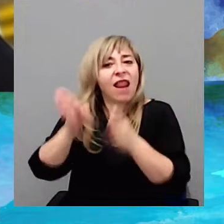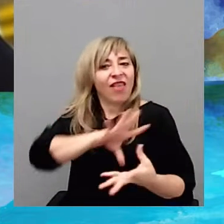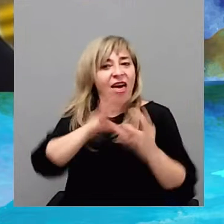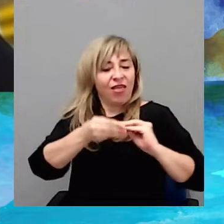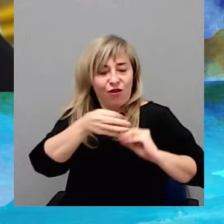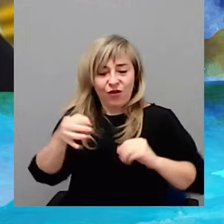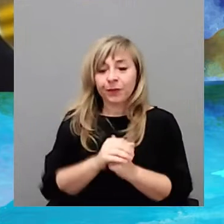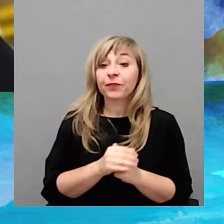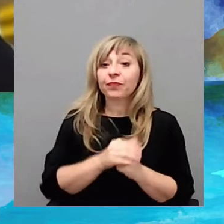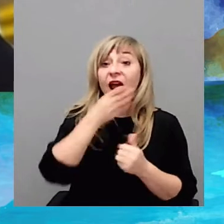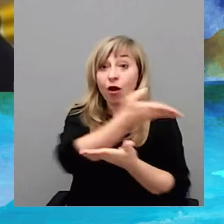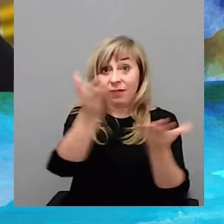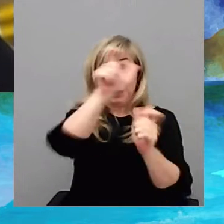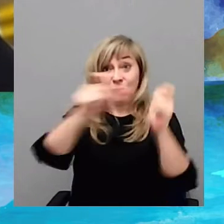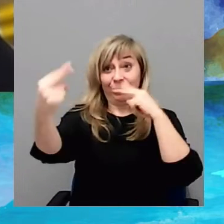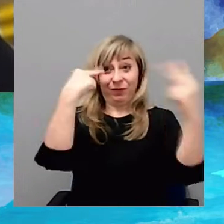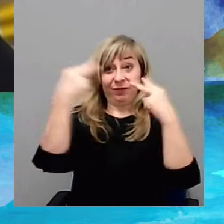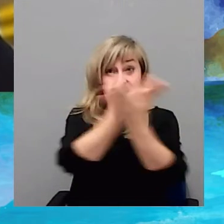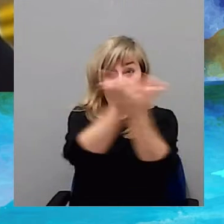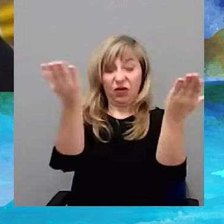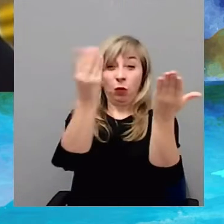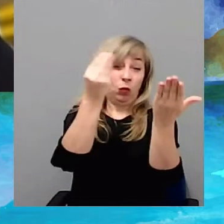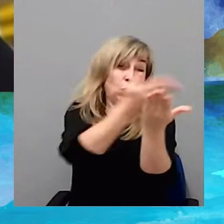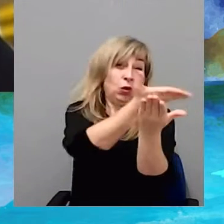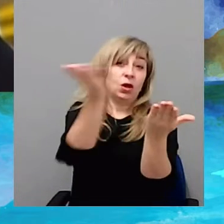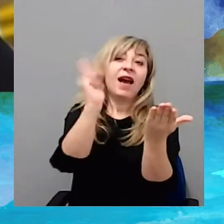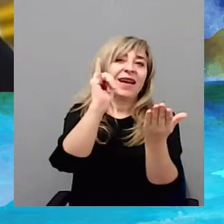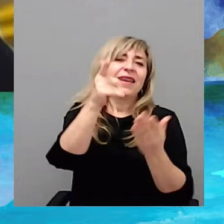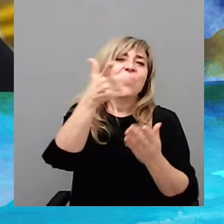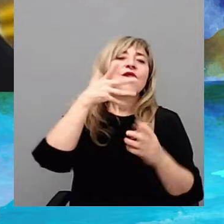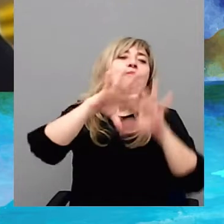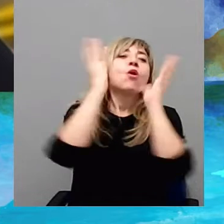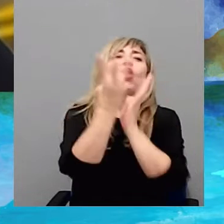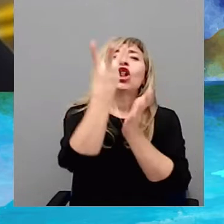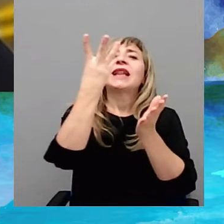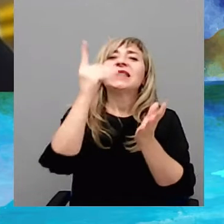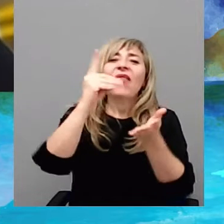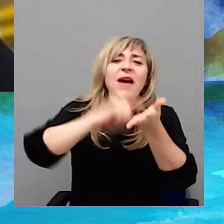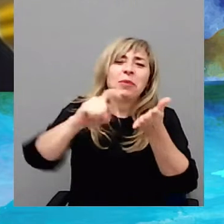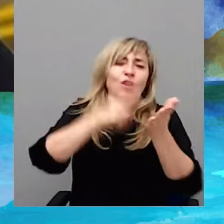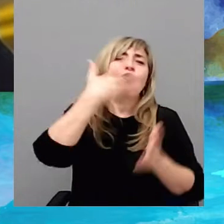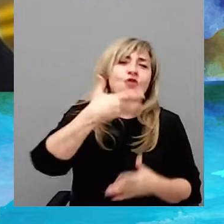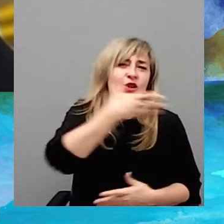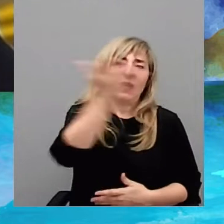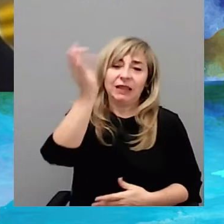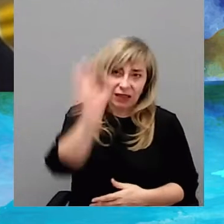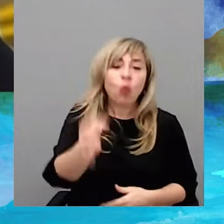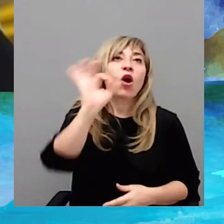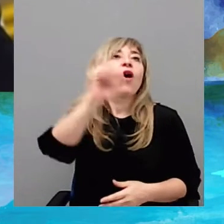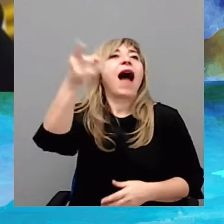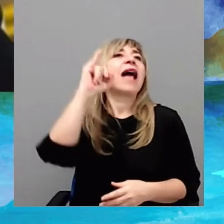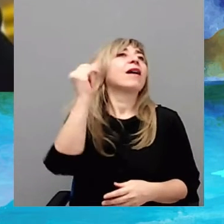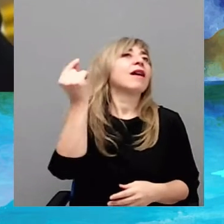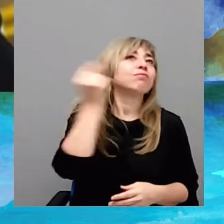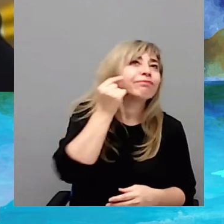Many of the people that are watching this now, you're maybe already familiar with 3D printing, or at least you